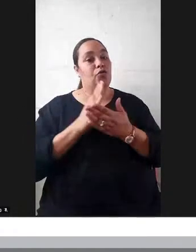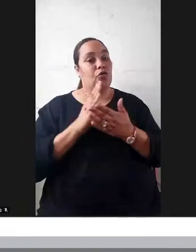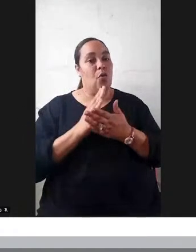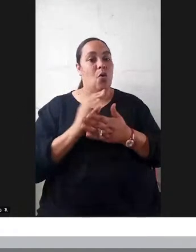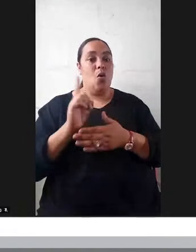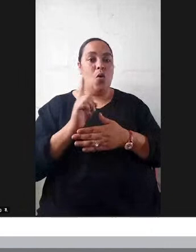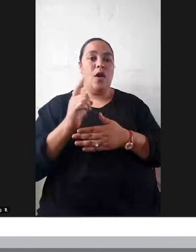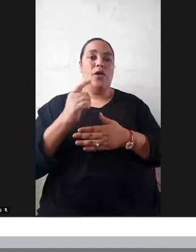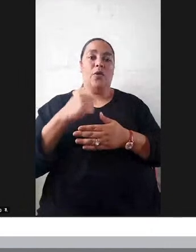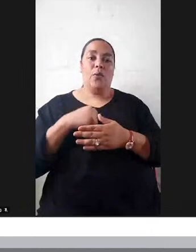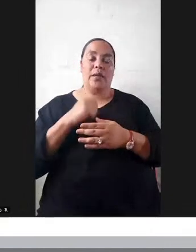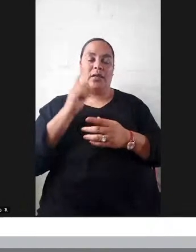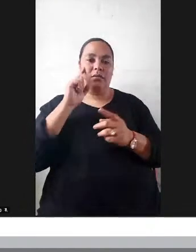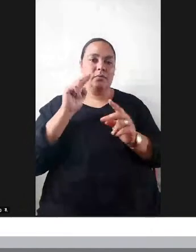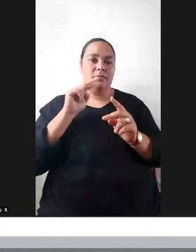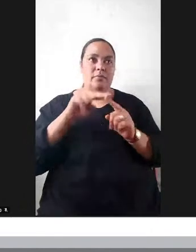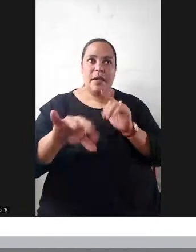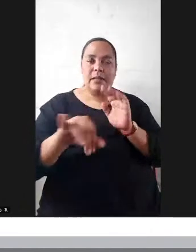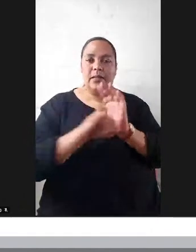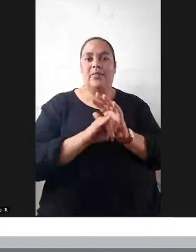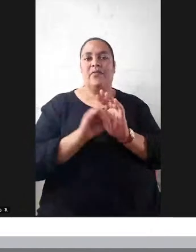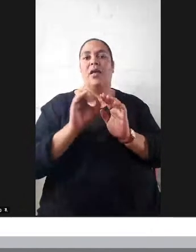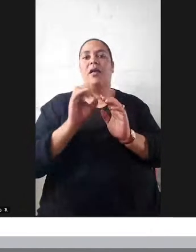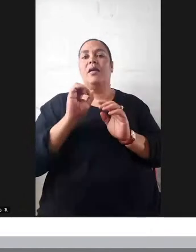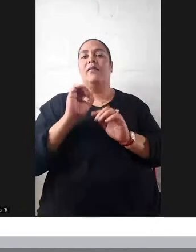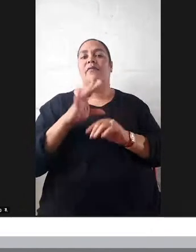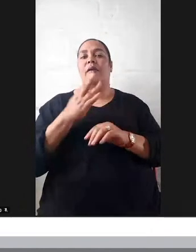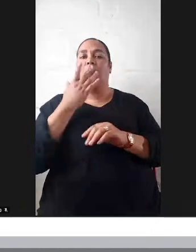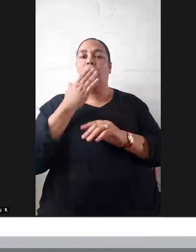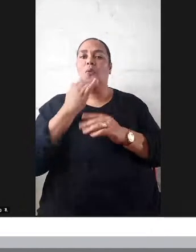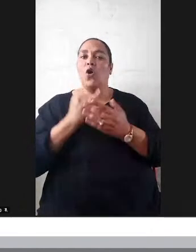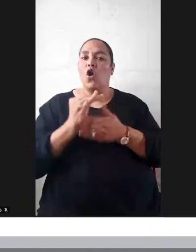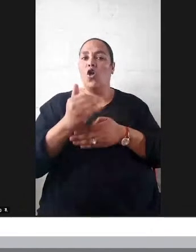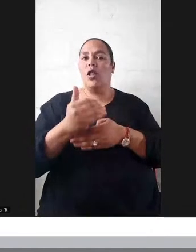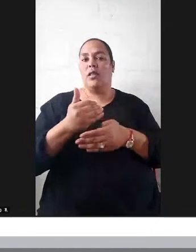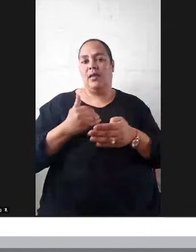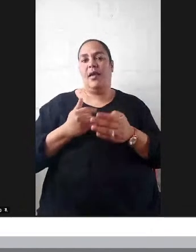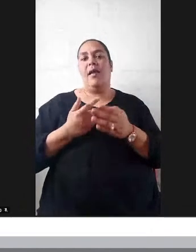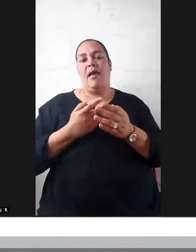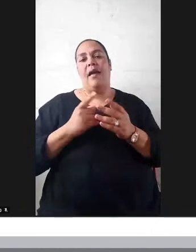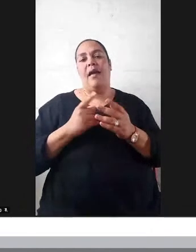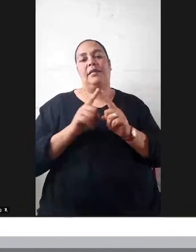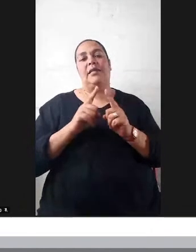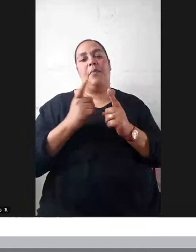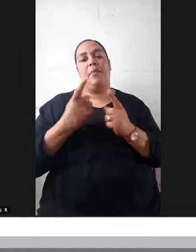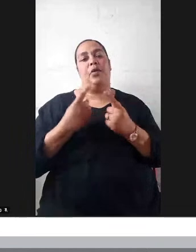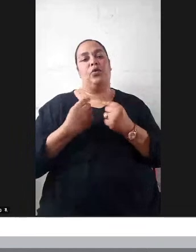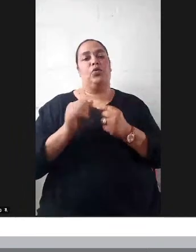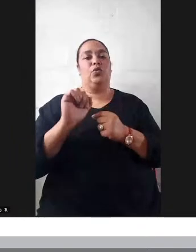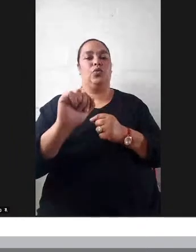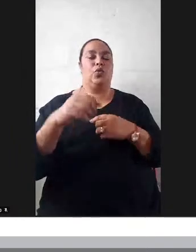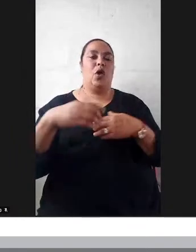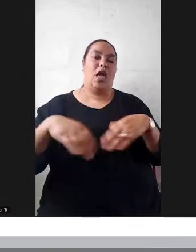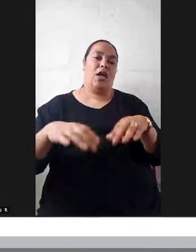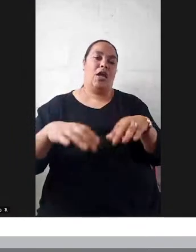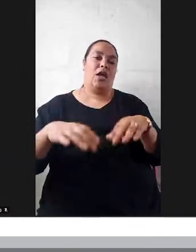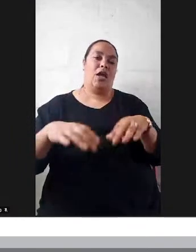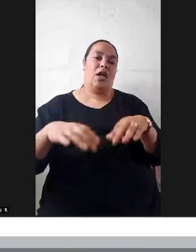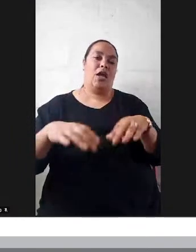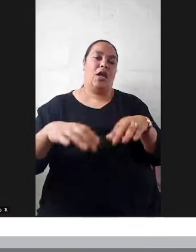spot potential risks as early as possible and mitigate and take the actions necessary to